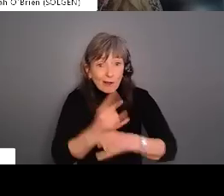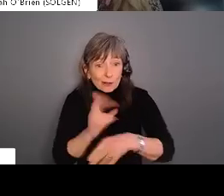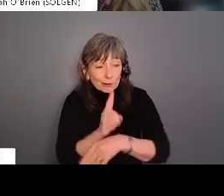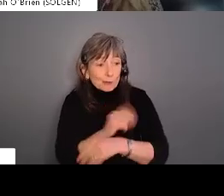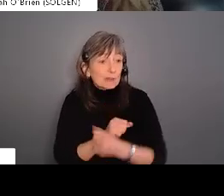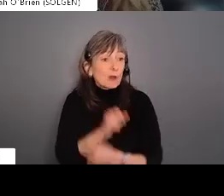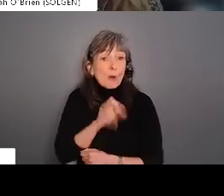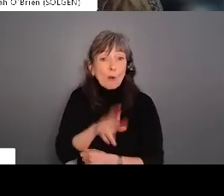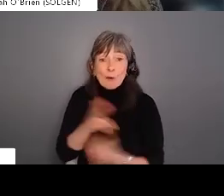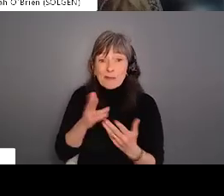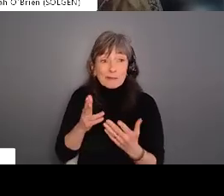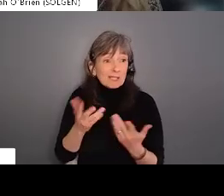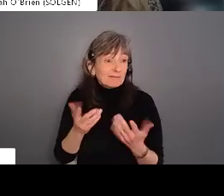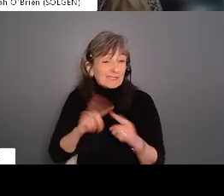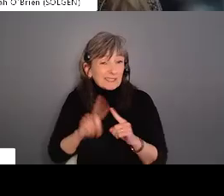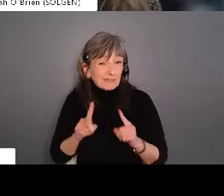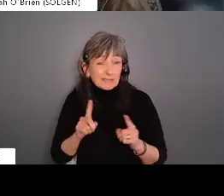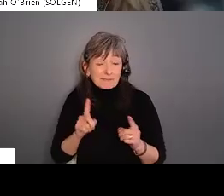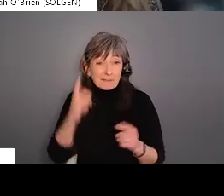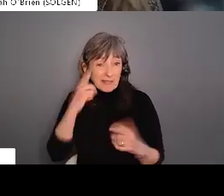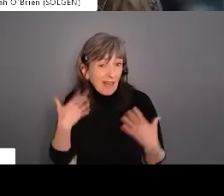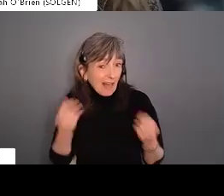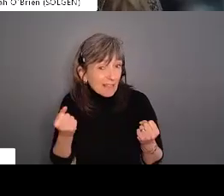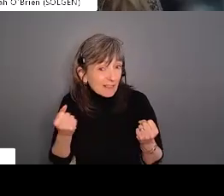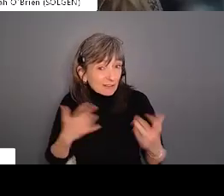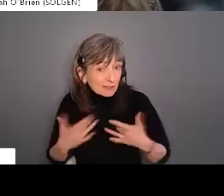had struggled with different substance use or mental health